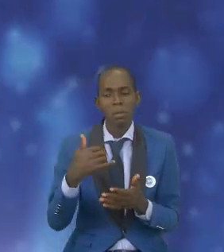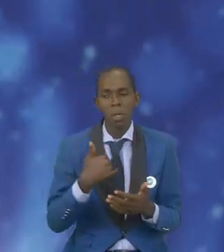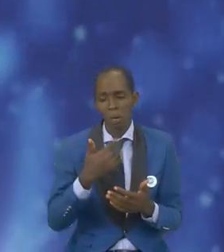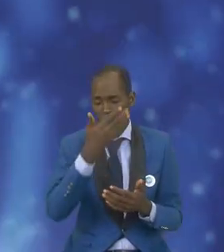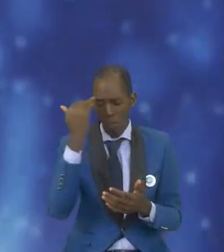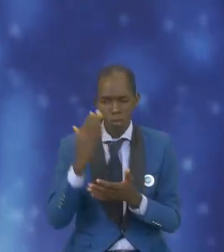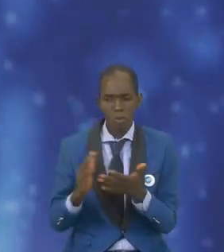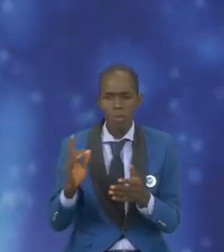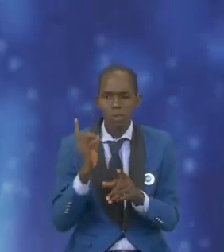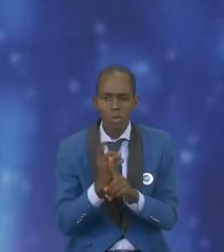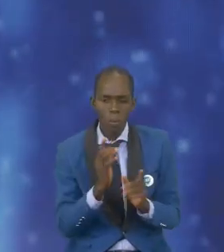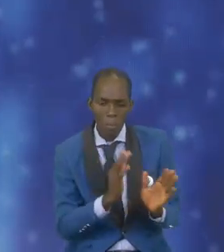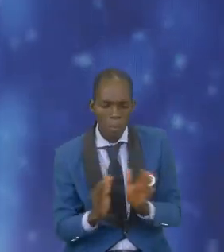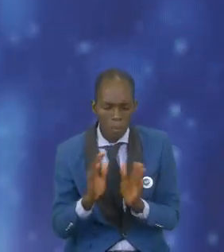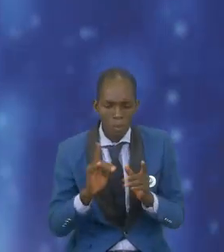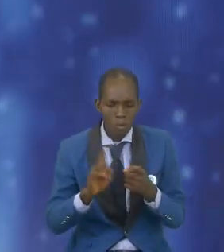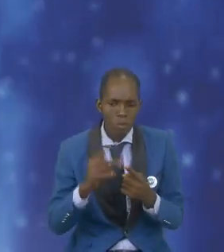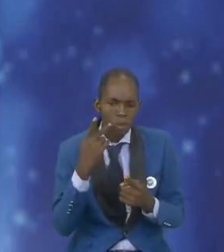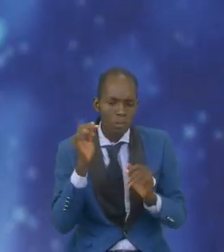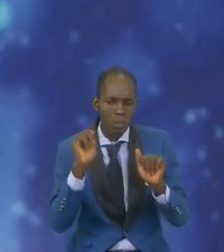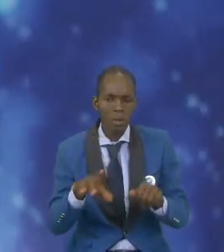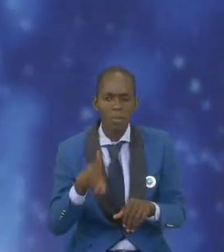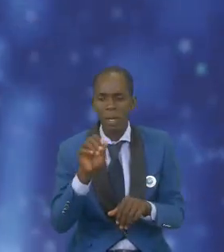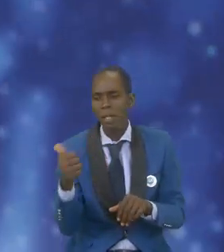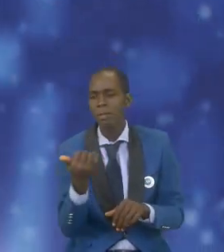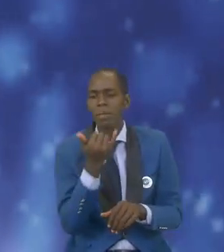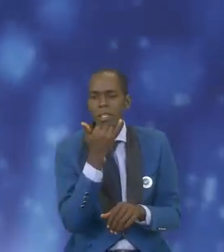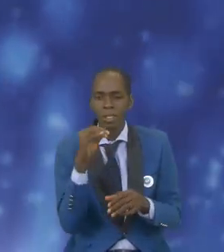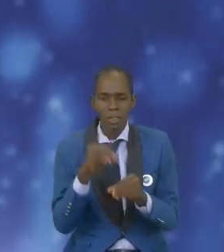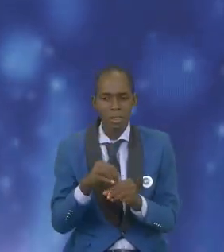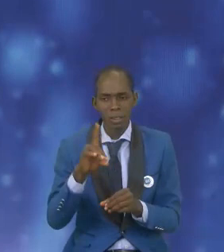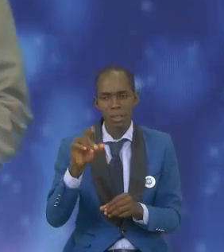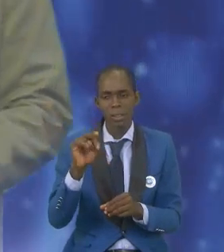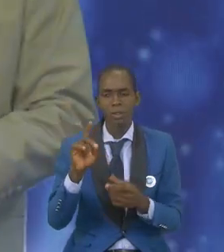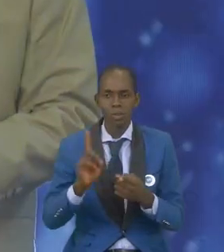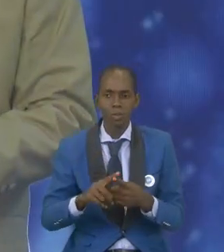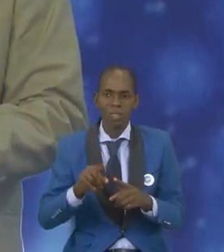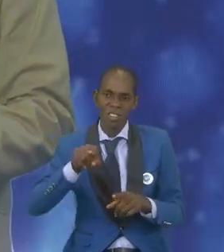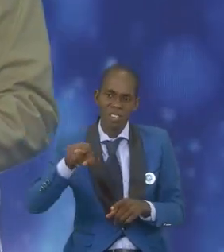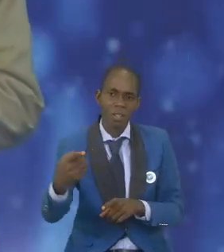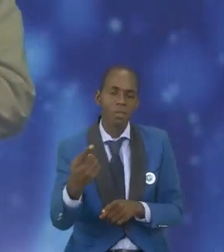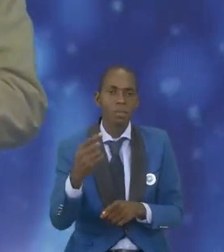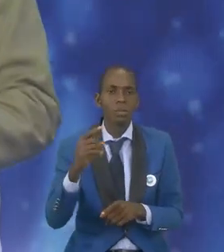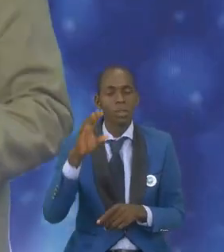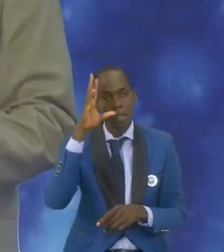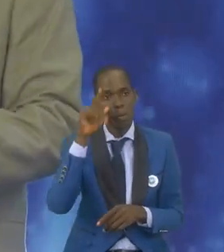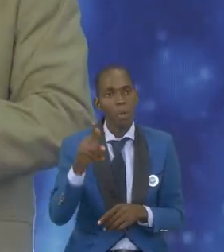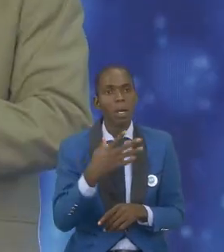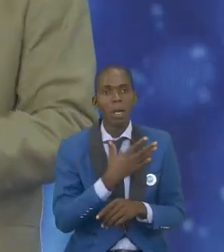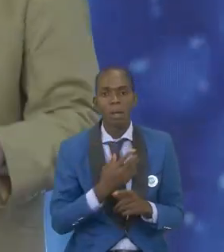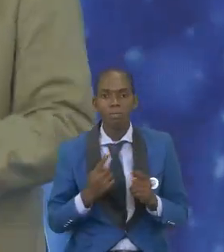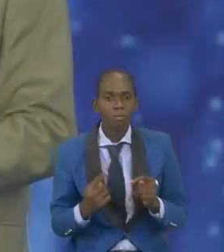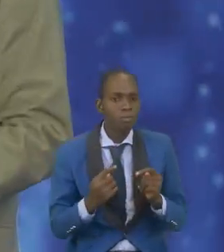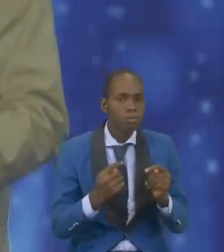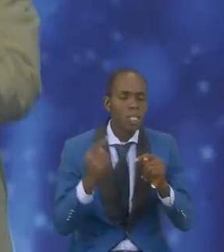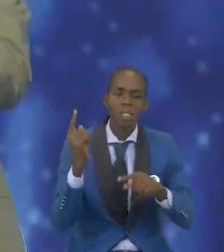to find occasion that they might accuse him. And then it says they could not find any occasion